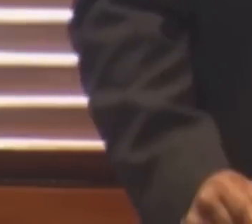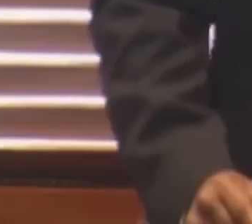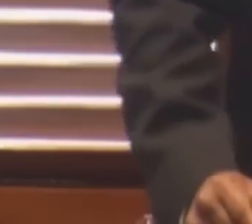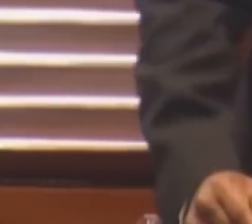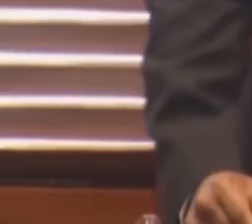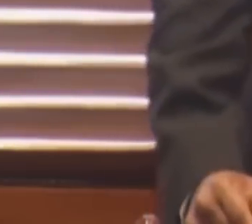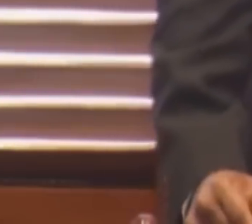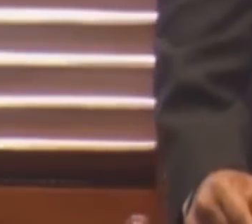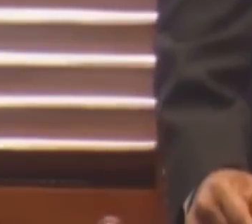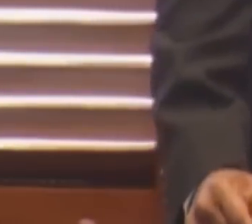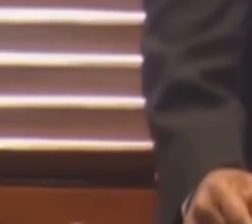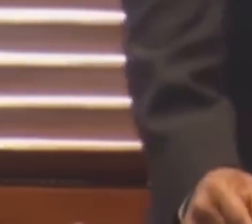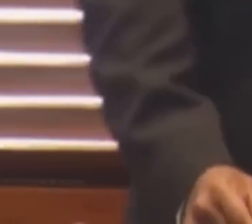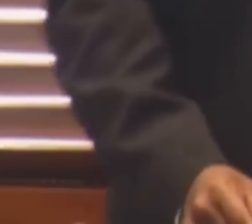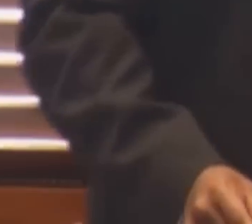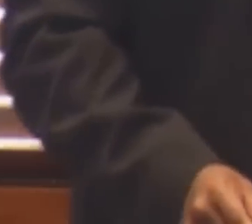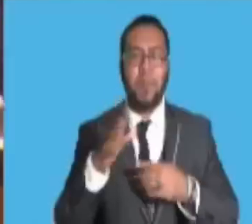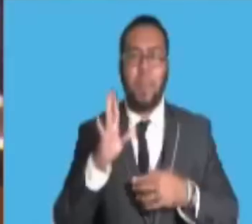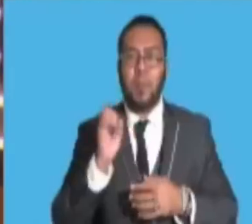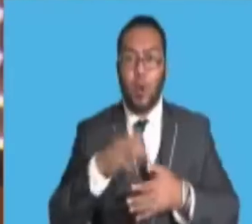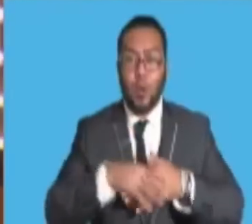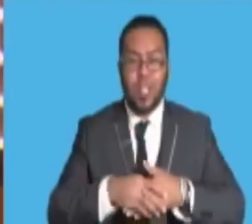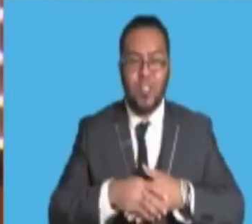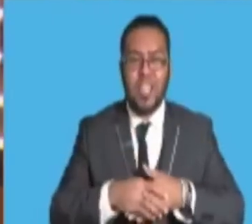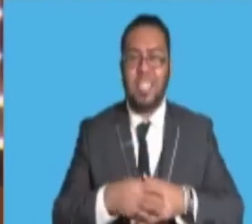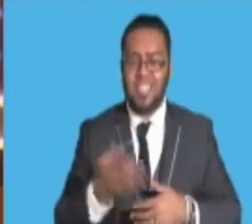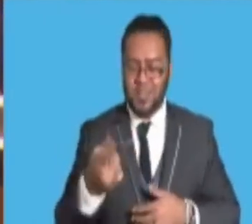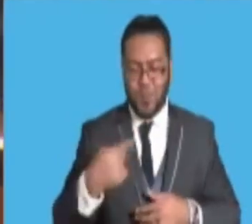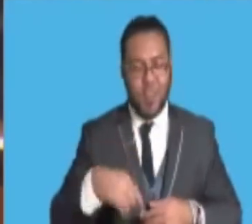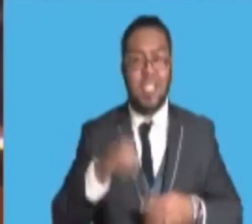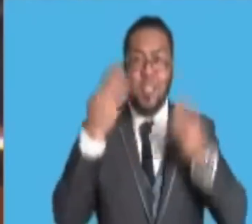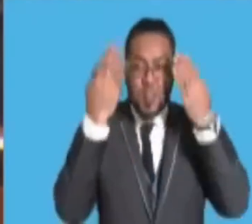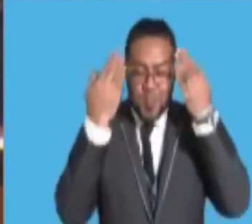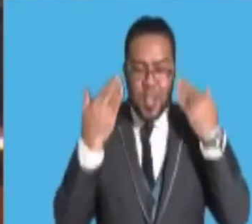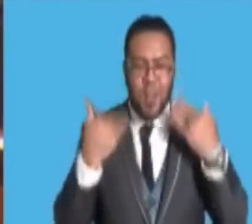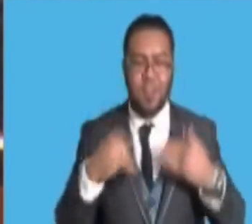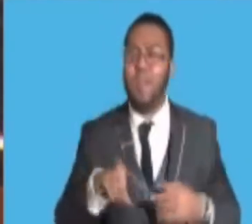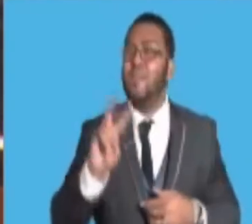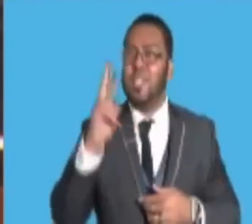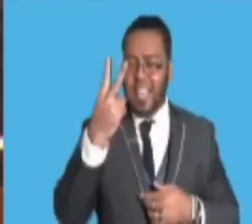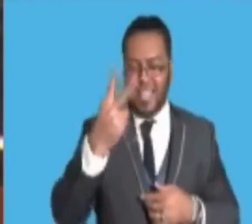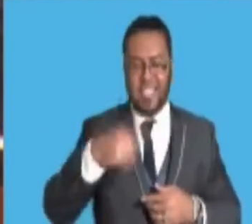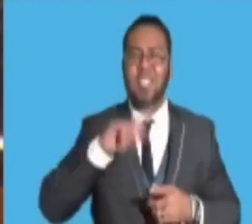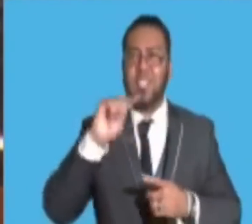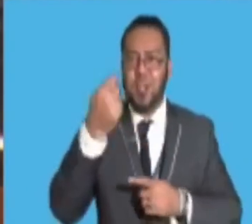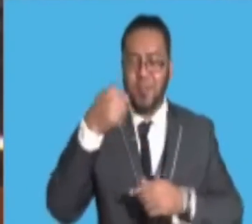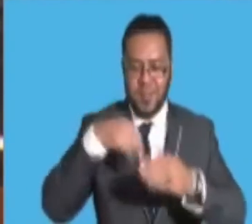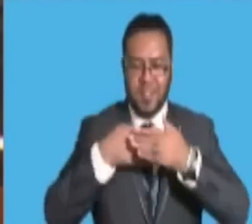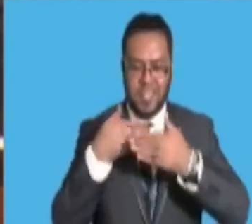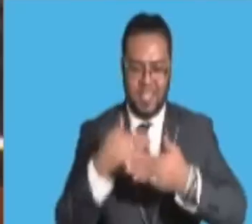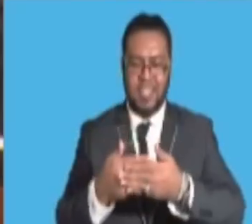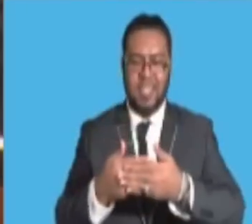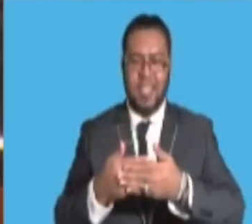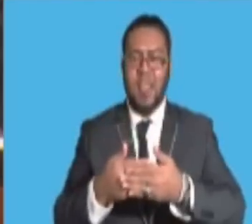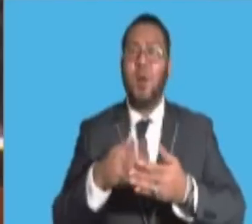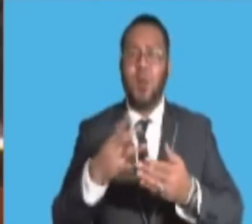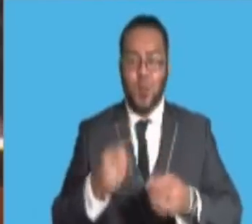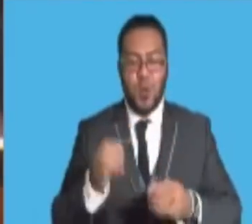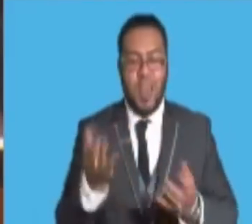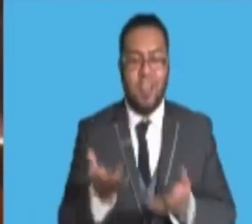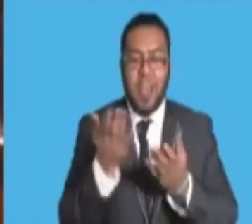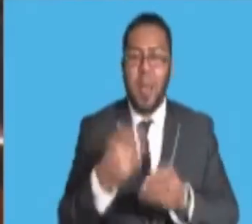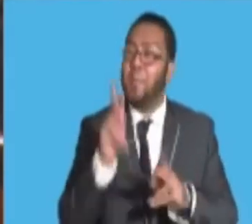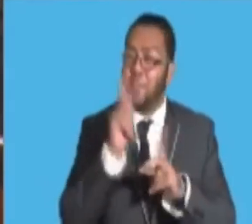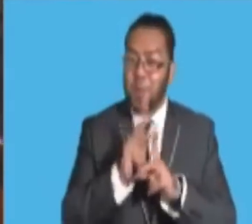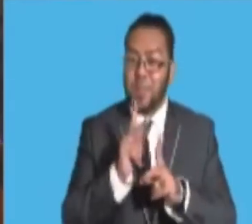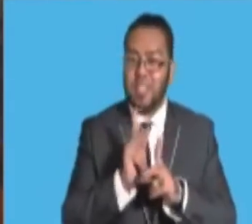have spoken before me in congratulating you for being the Speaker of this noble House for a second consecutive term. You carry a purpose, and that